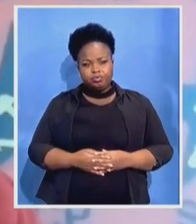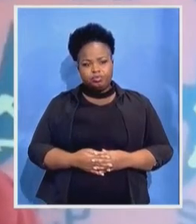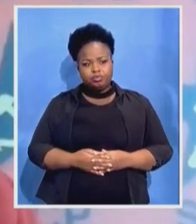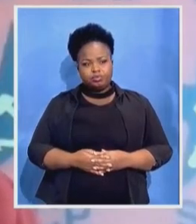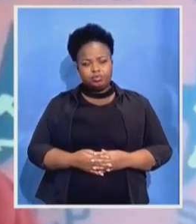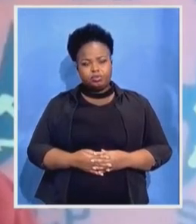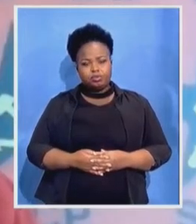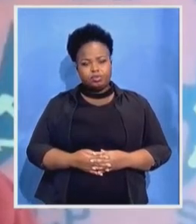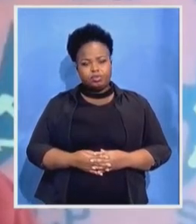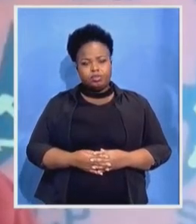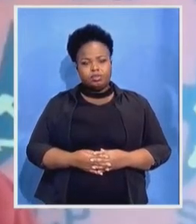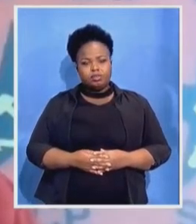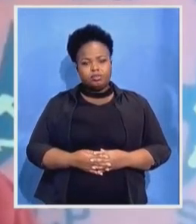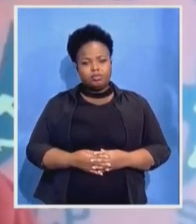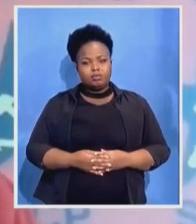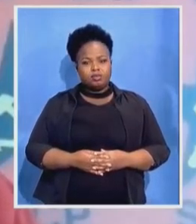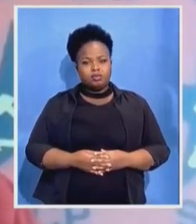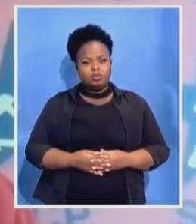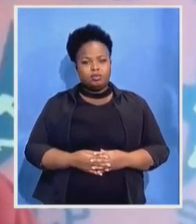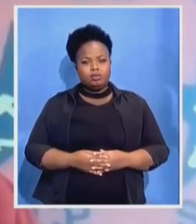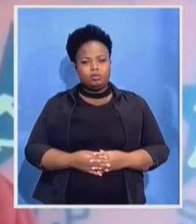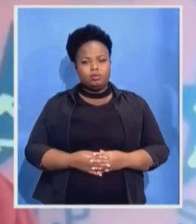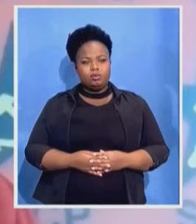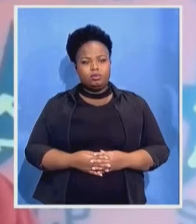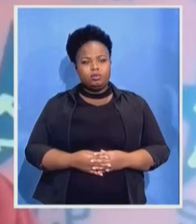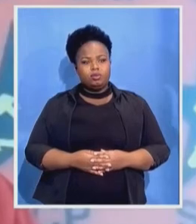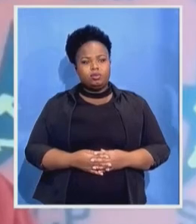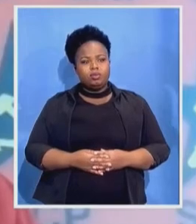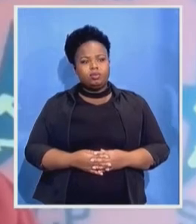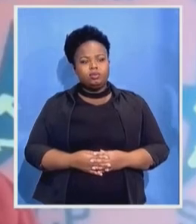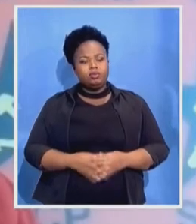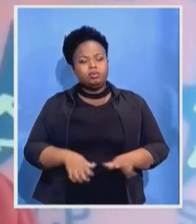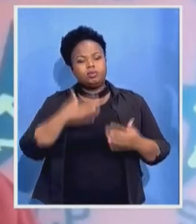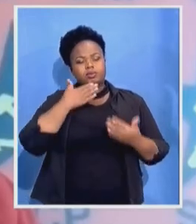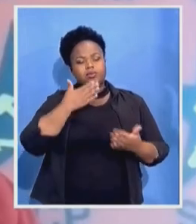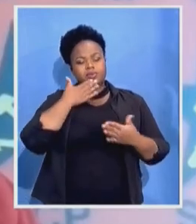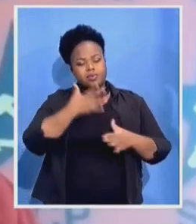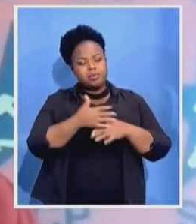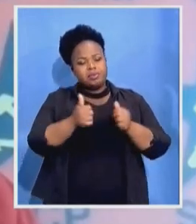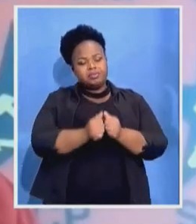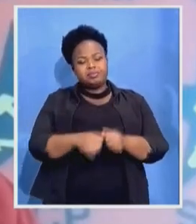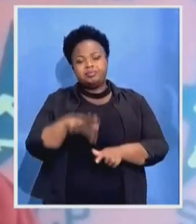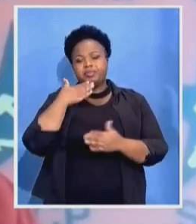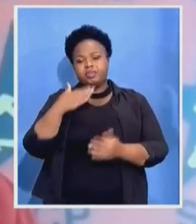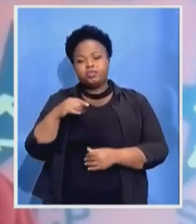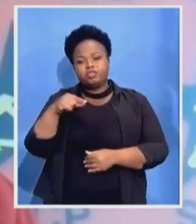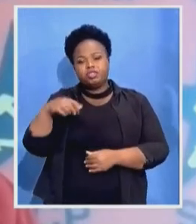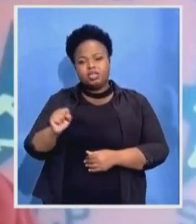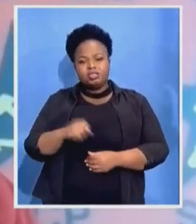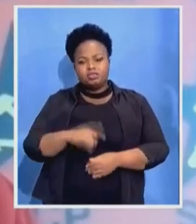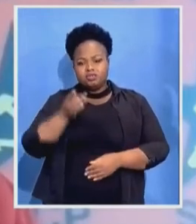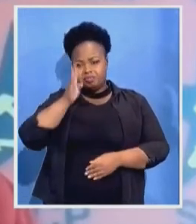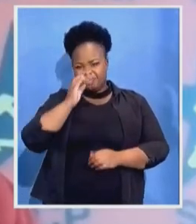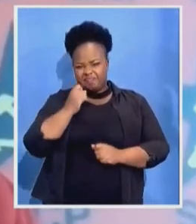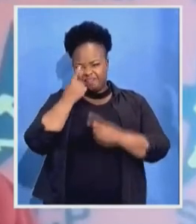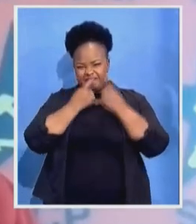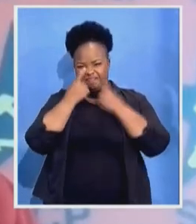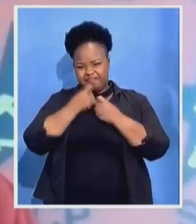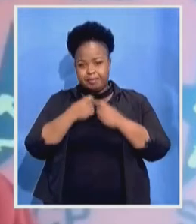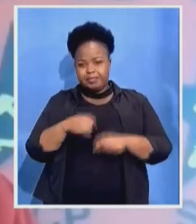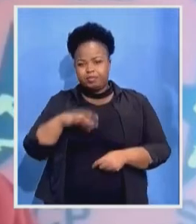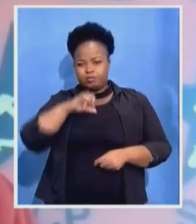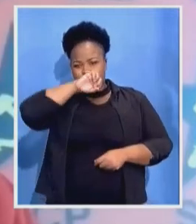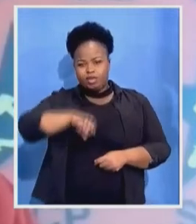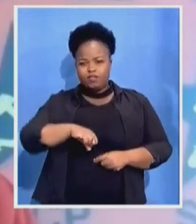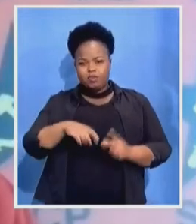Thank you, colleagues, for the sharp questions. I enjoyed the twin questions from Samkelo Maseko and